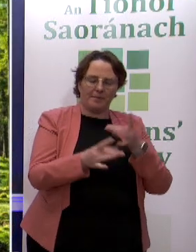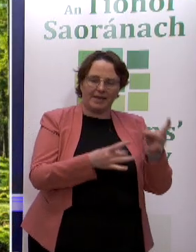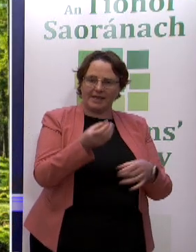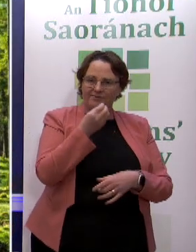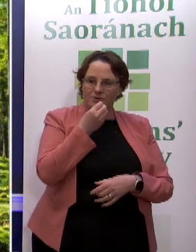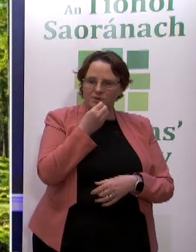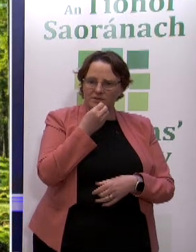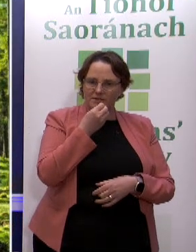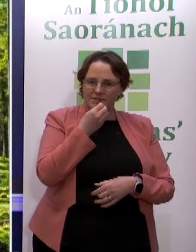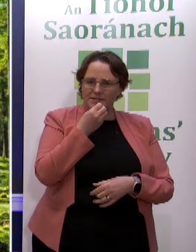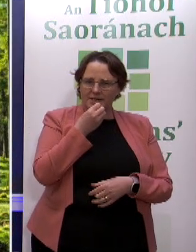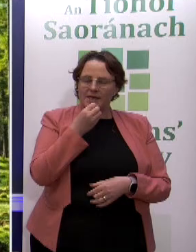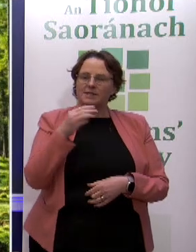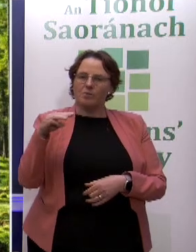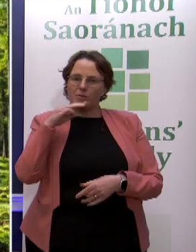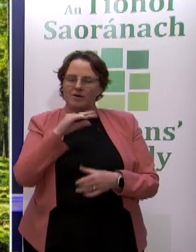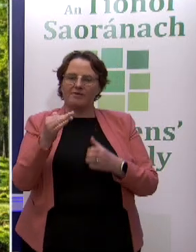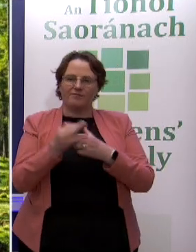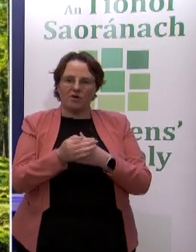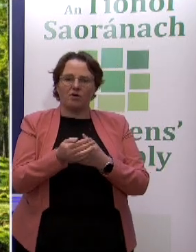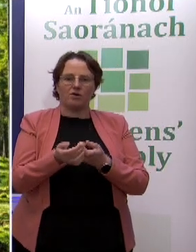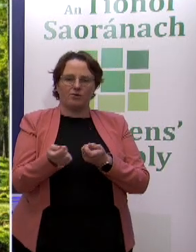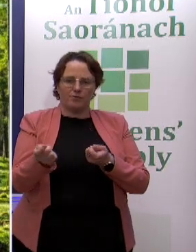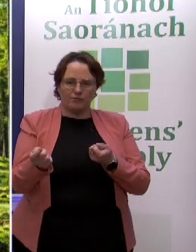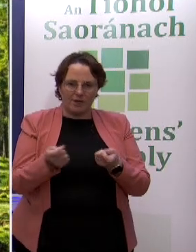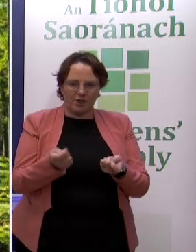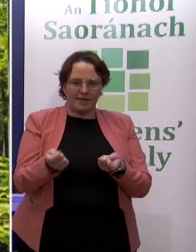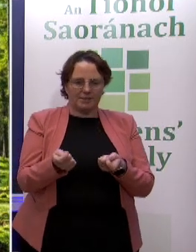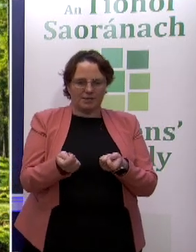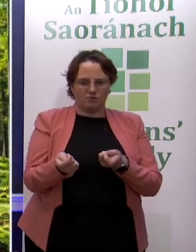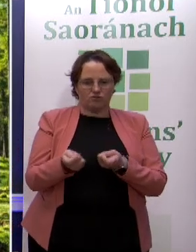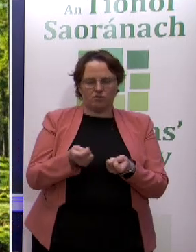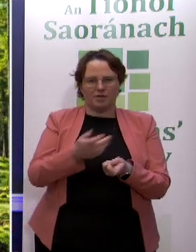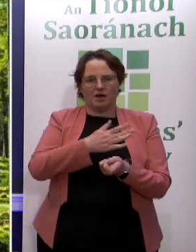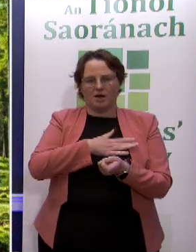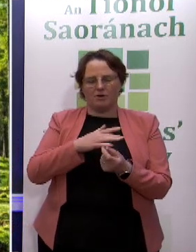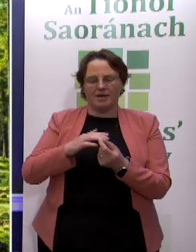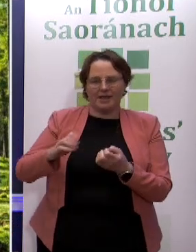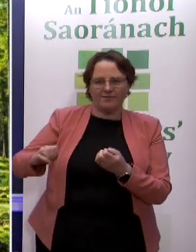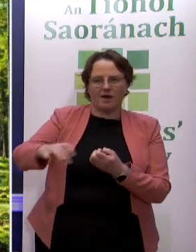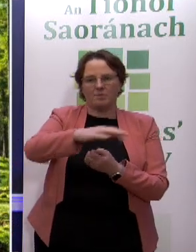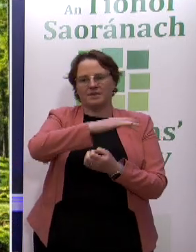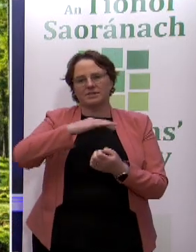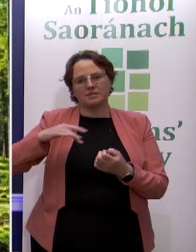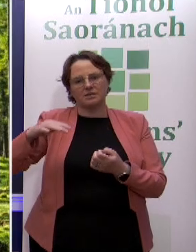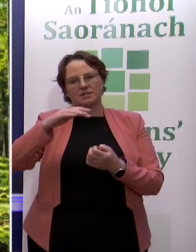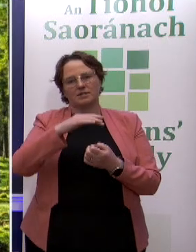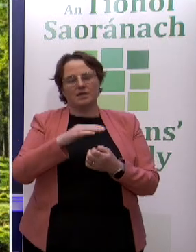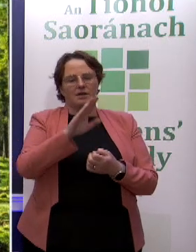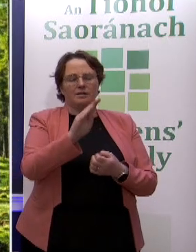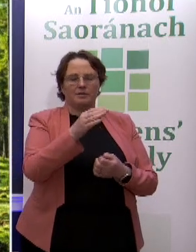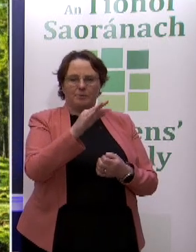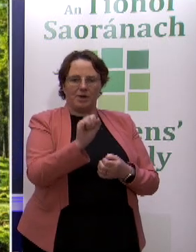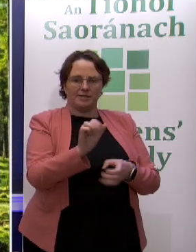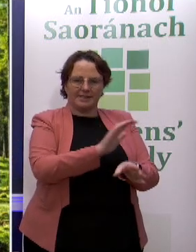it's also essential for regulating our environment. So by the bogs there in the bottom